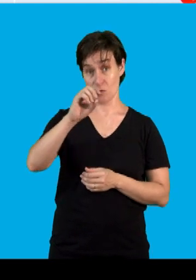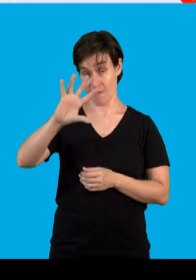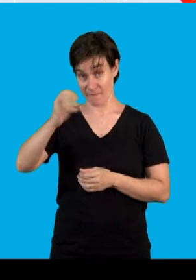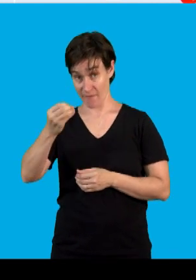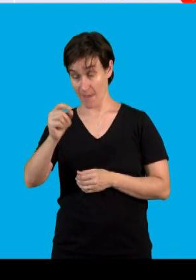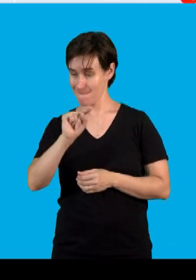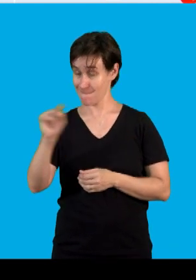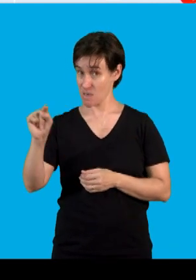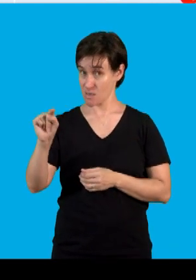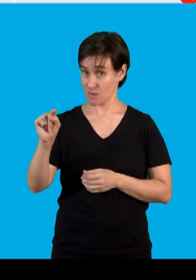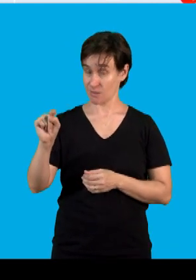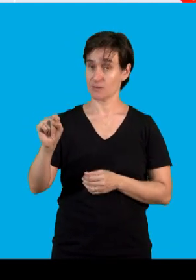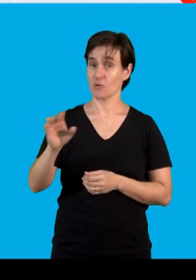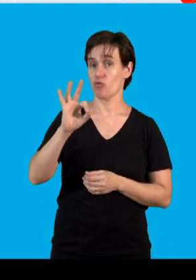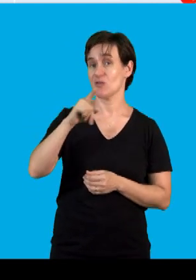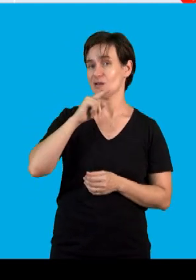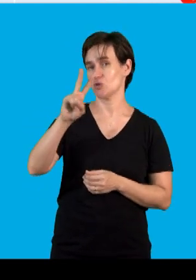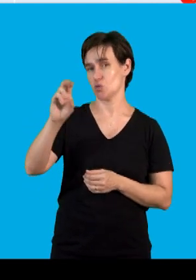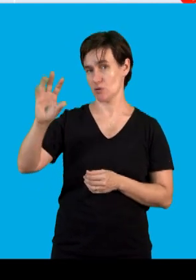5,250 minus the